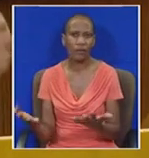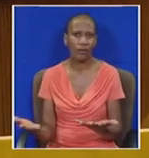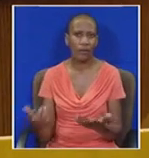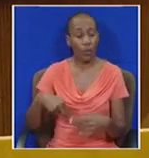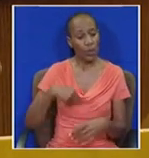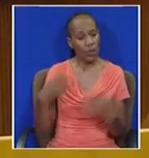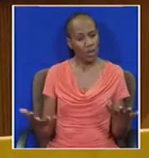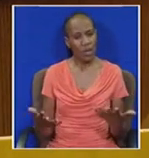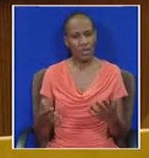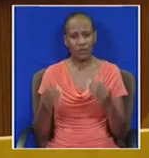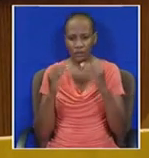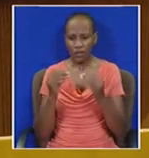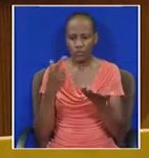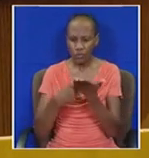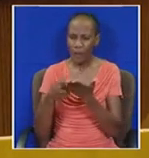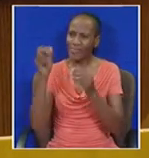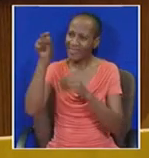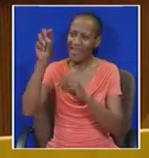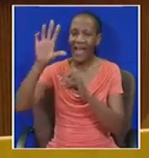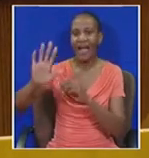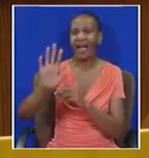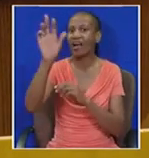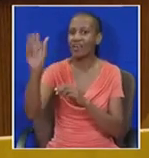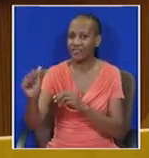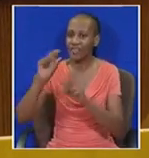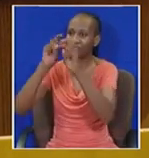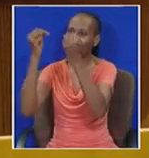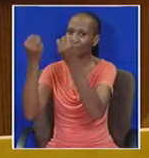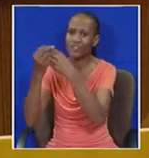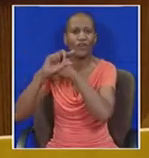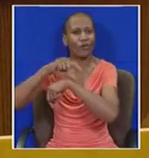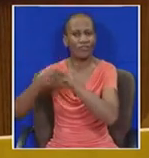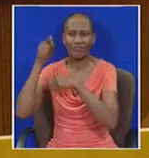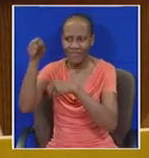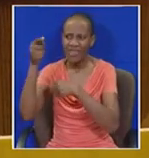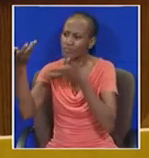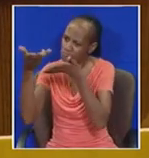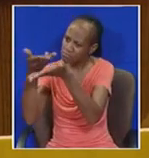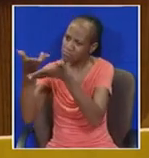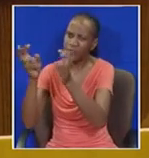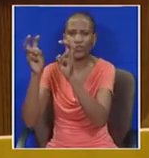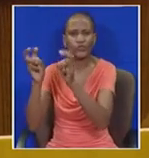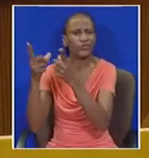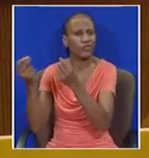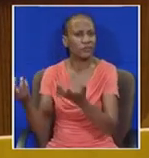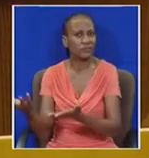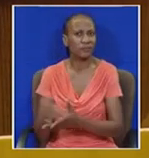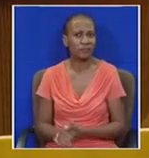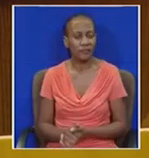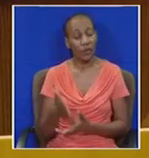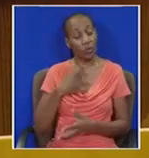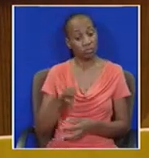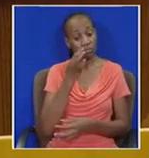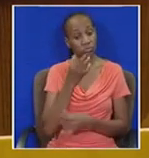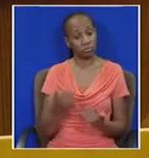the African National Conference. But then may I say, yes, we are